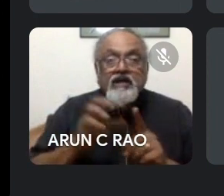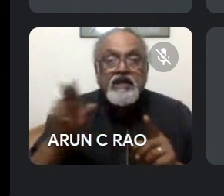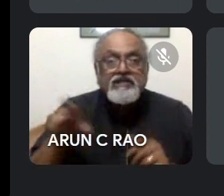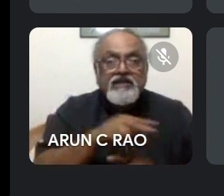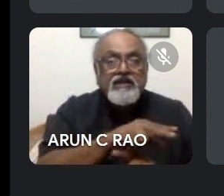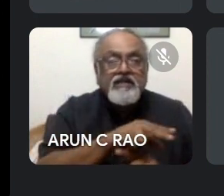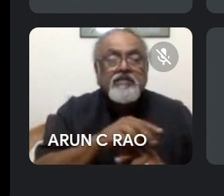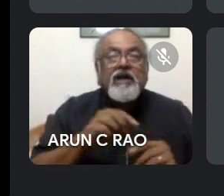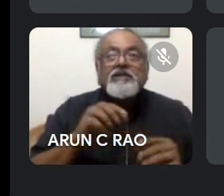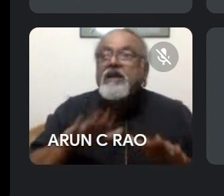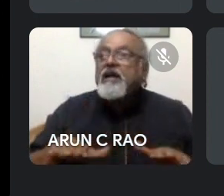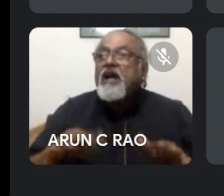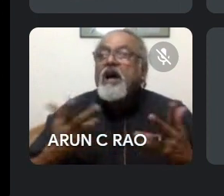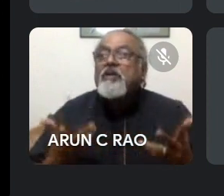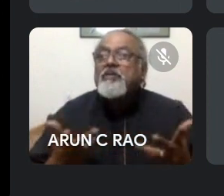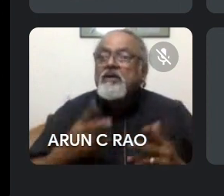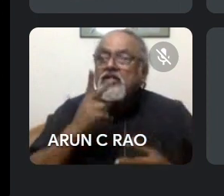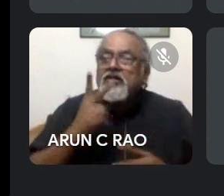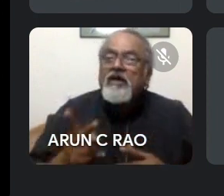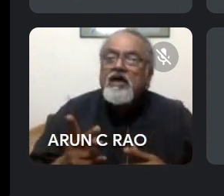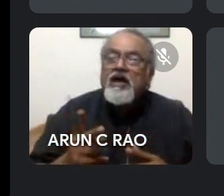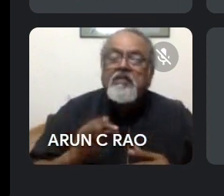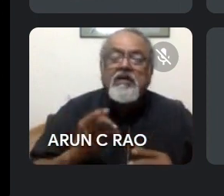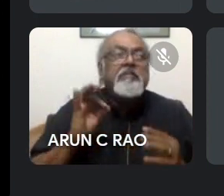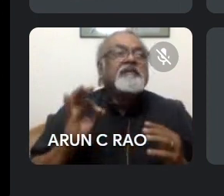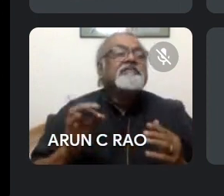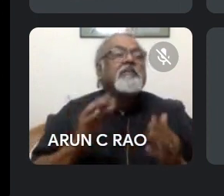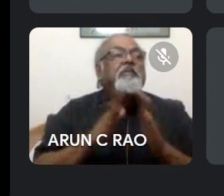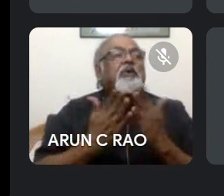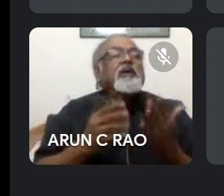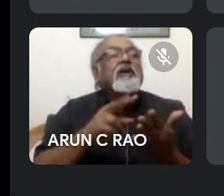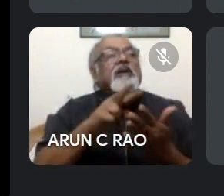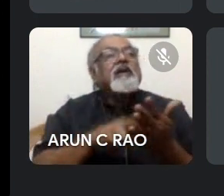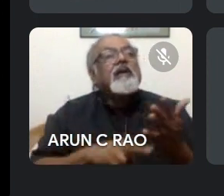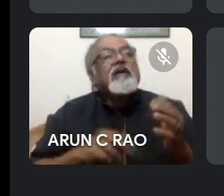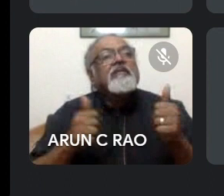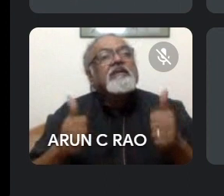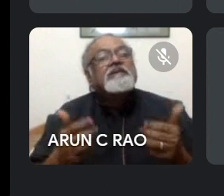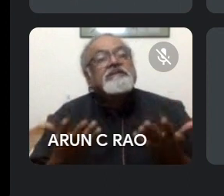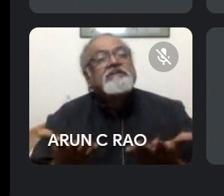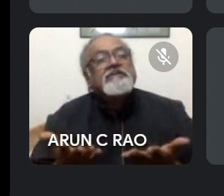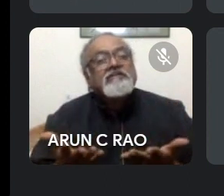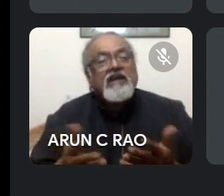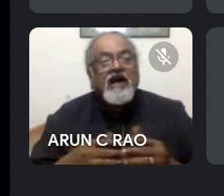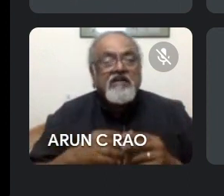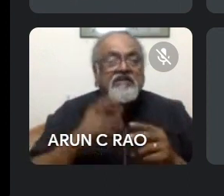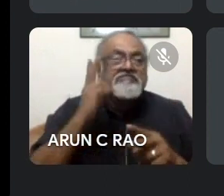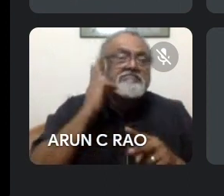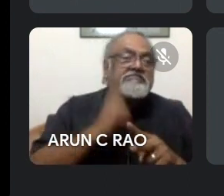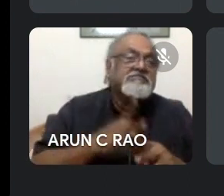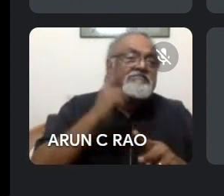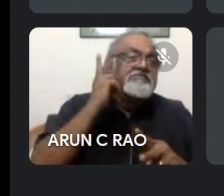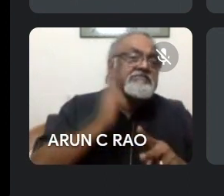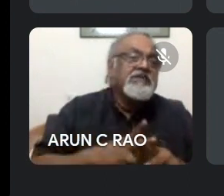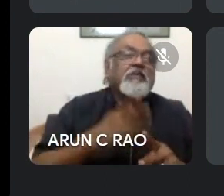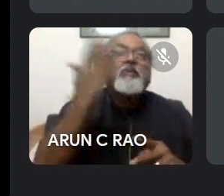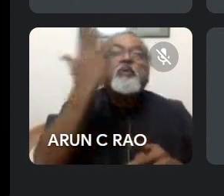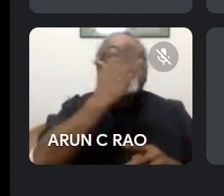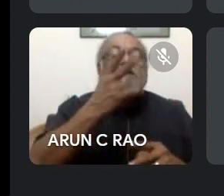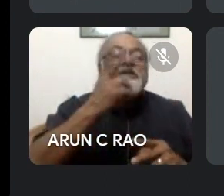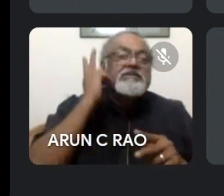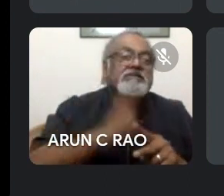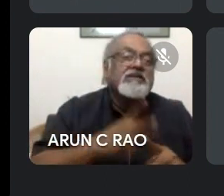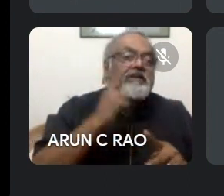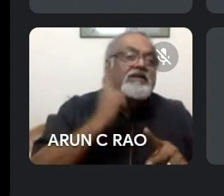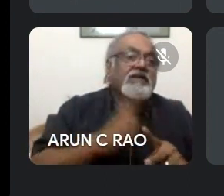way. Look at them and say, I would have loved to read a book. And unfortunately, I can't. I have to stick to mainstream media, mainstream movies, because that's the